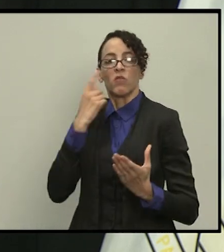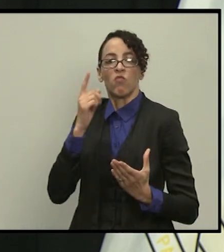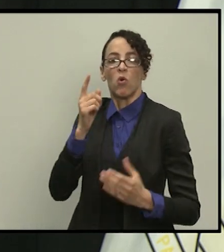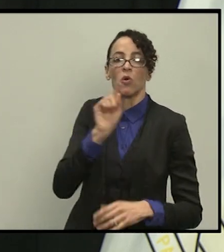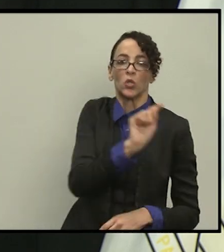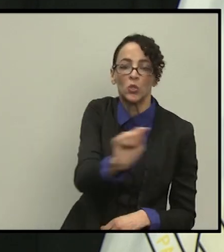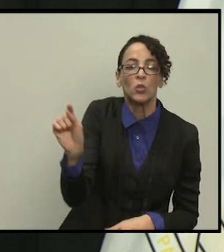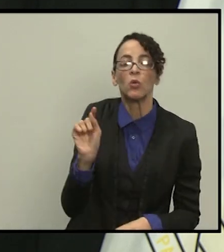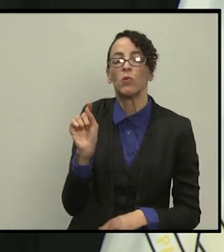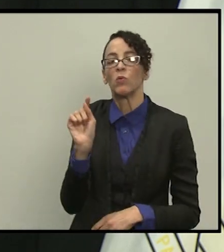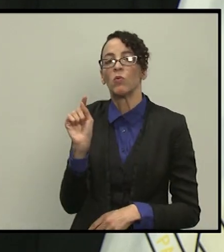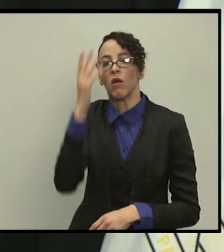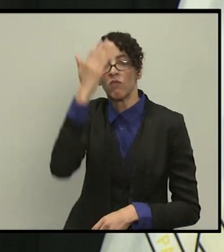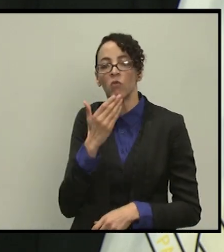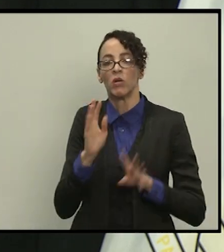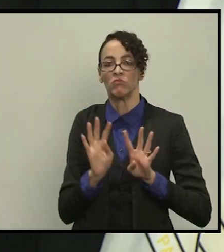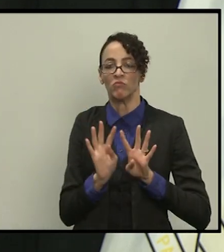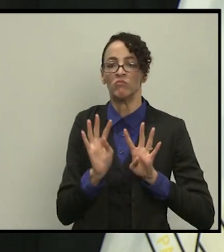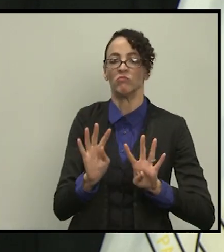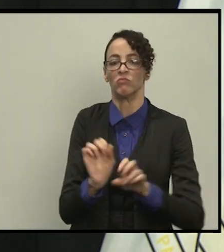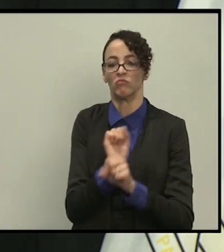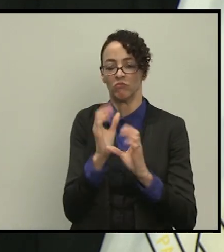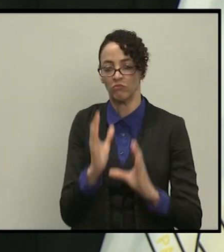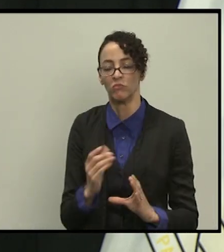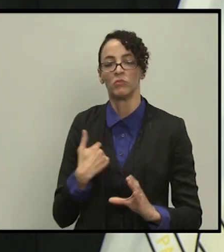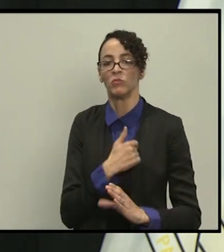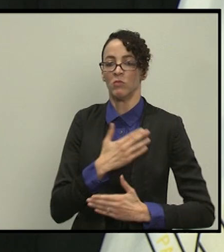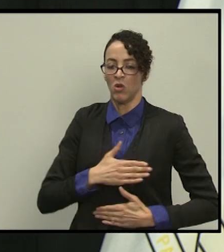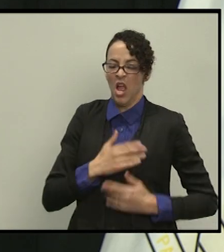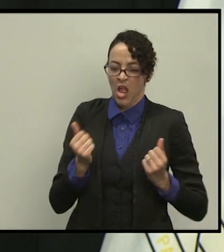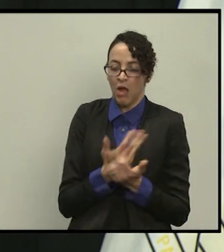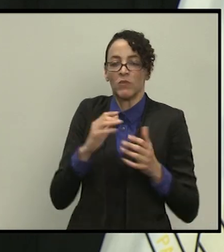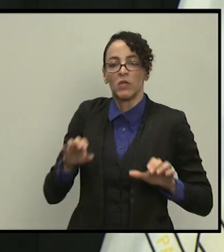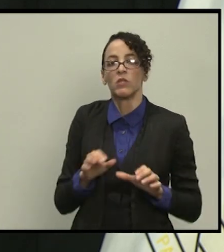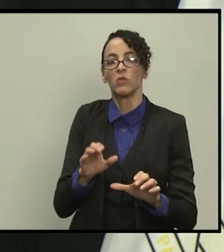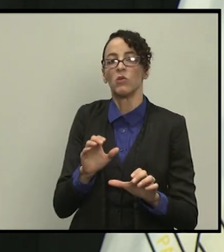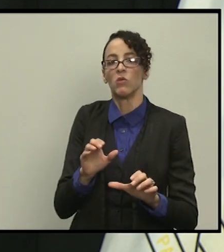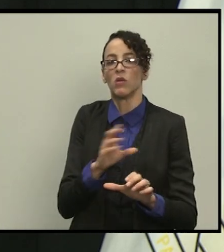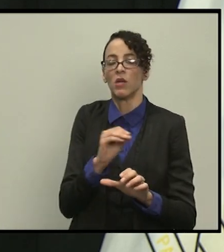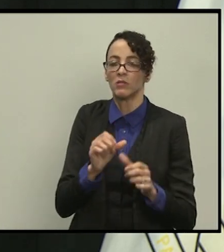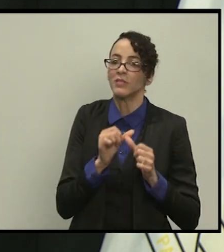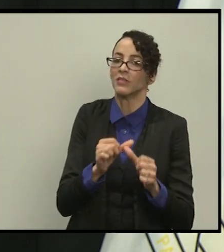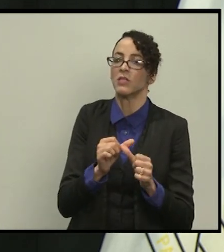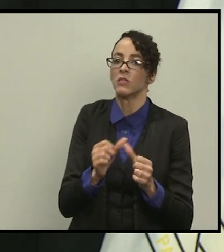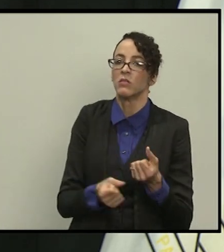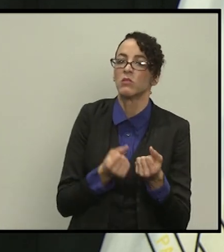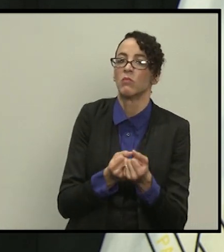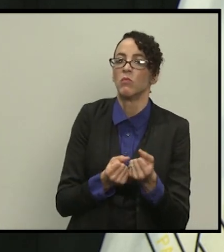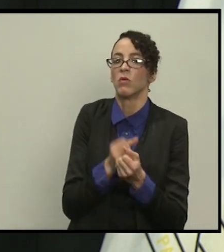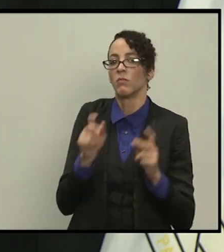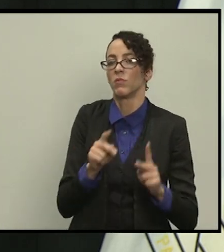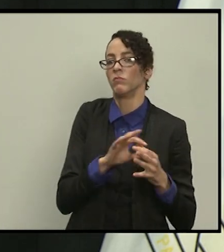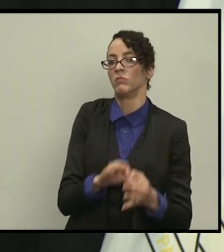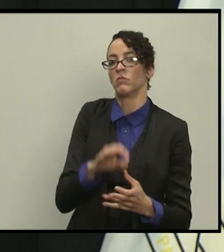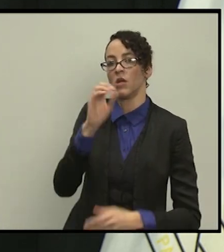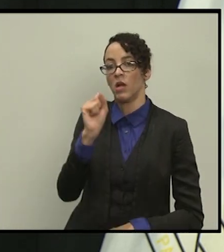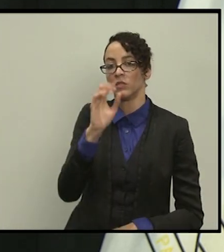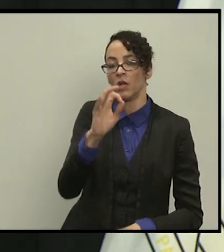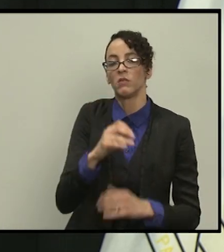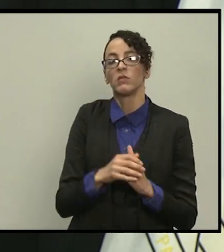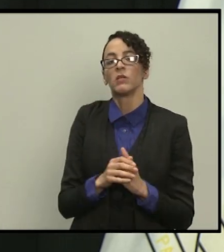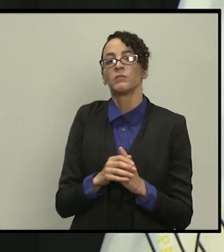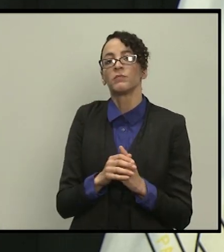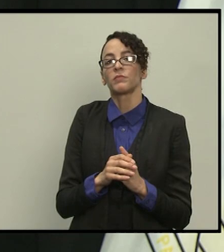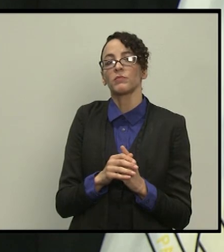and we appreciate all that you continue to do to support the people of this city. Jeff Tumlin will talk a little bit